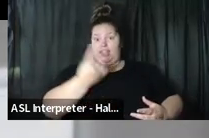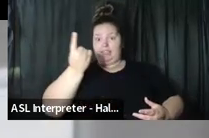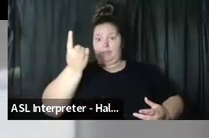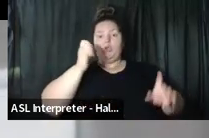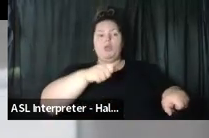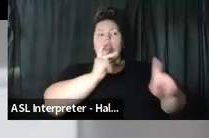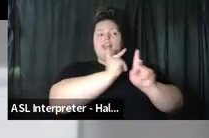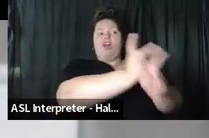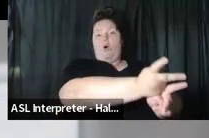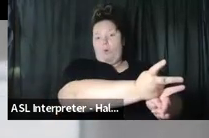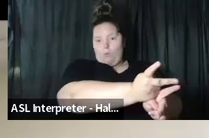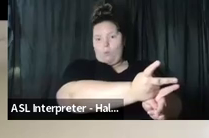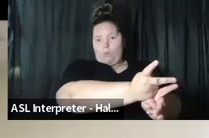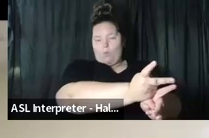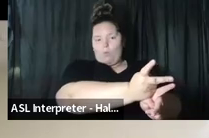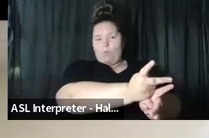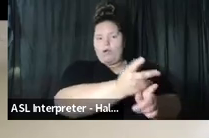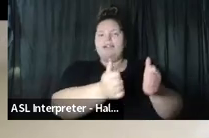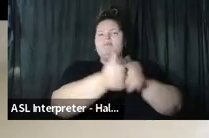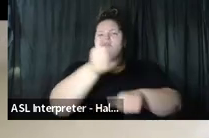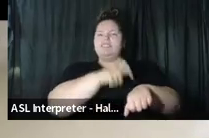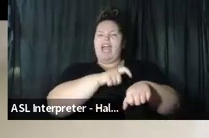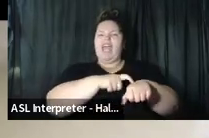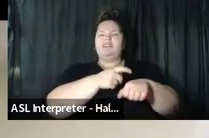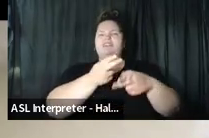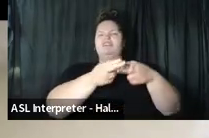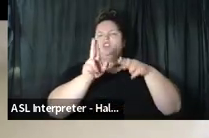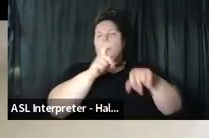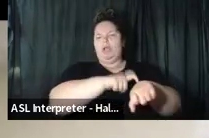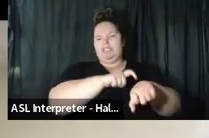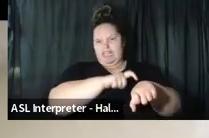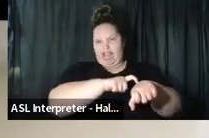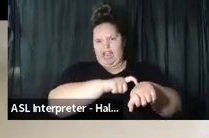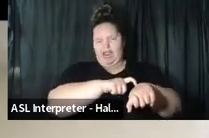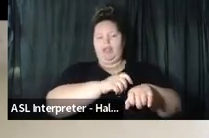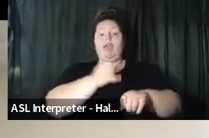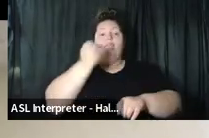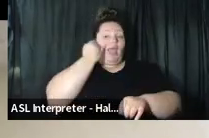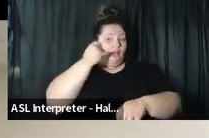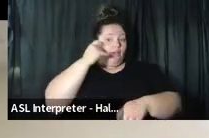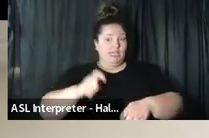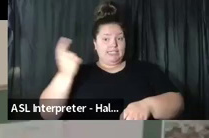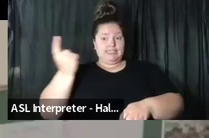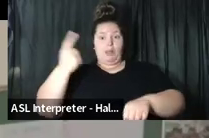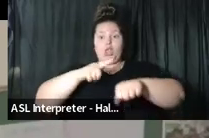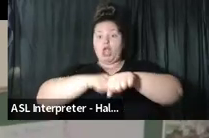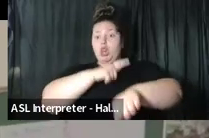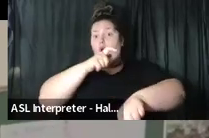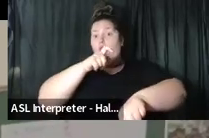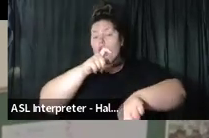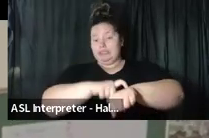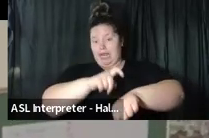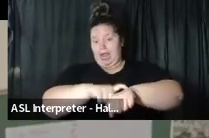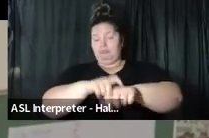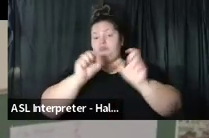short-term basis. But then if they need something longer term, we can work out that arrangement. And then at the end of the loan